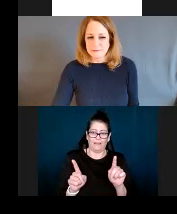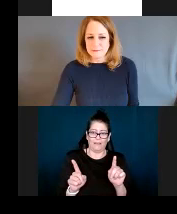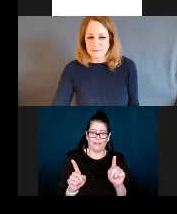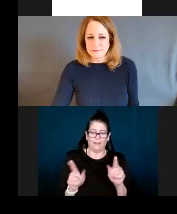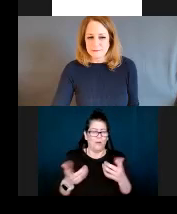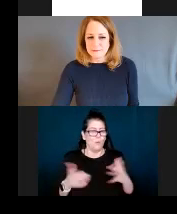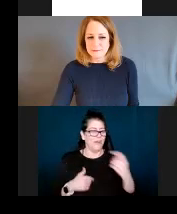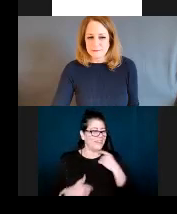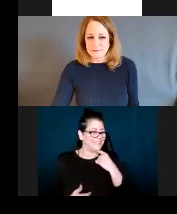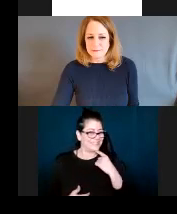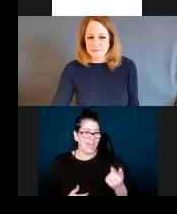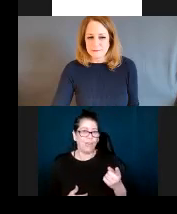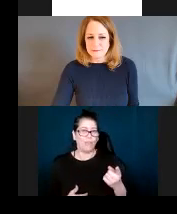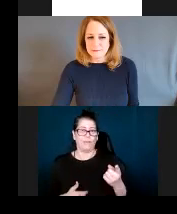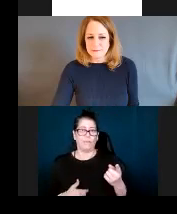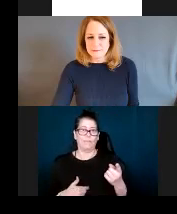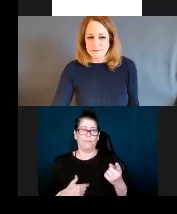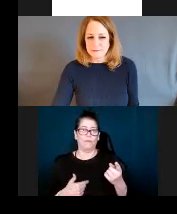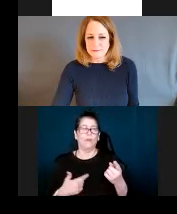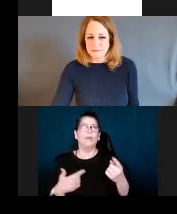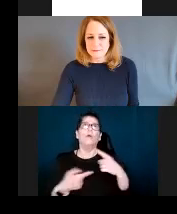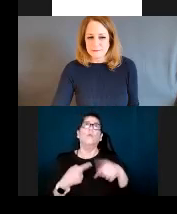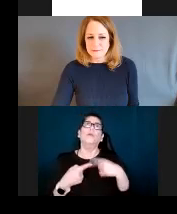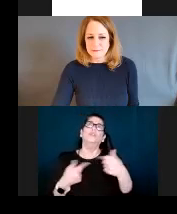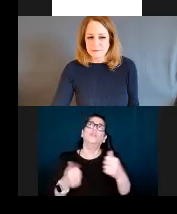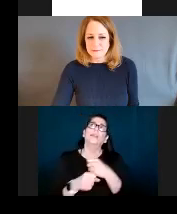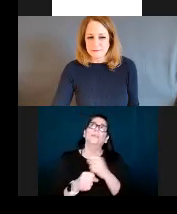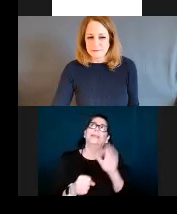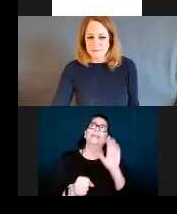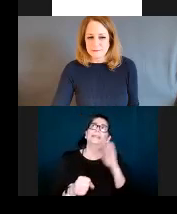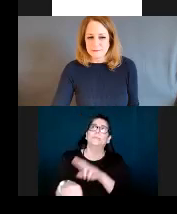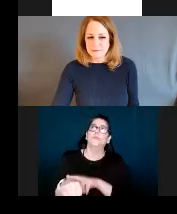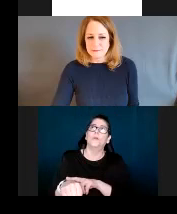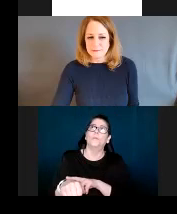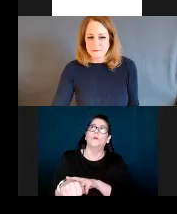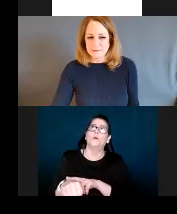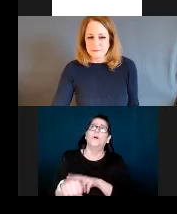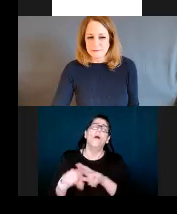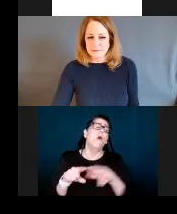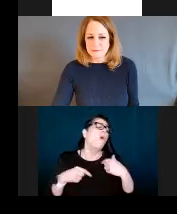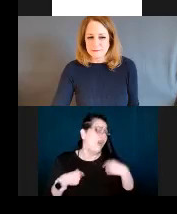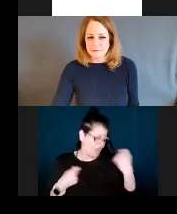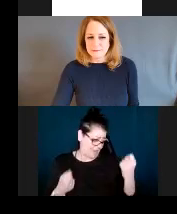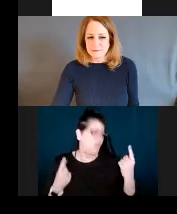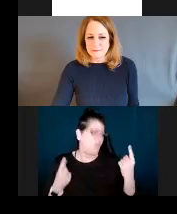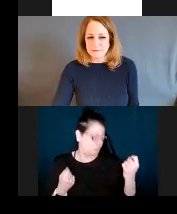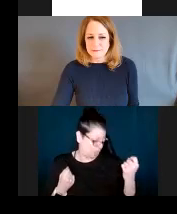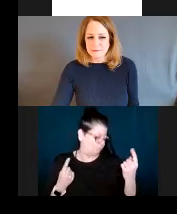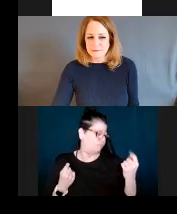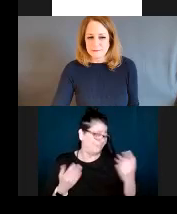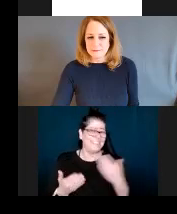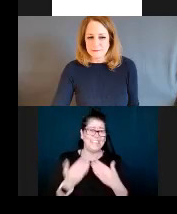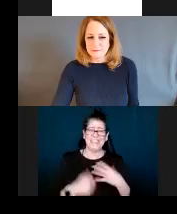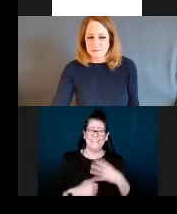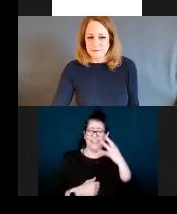the survivor in the context of trying to normalize that the survivor, that we understand their situation. Because even if we had something similar to happen